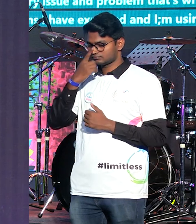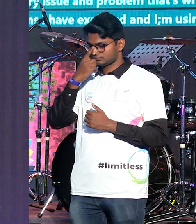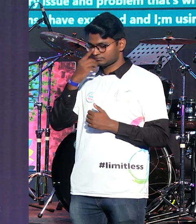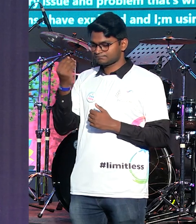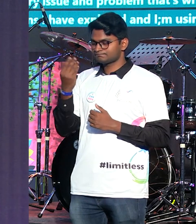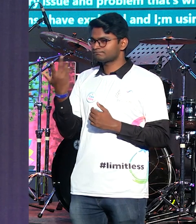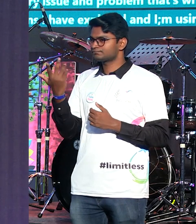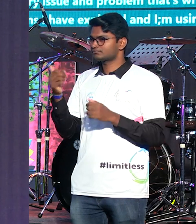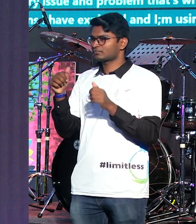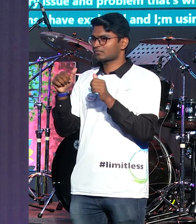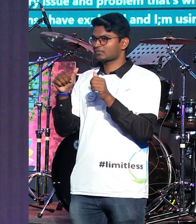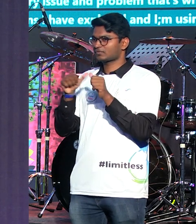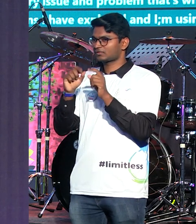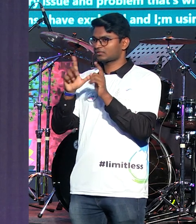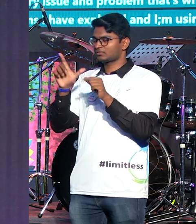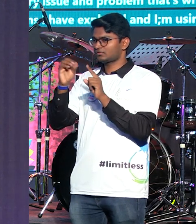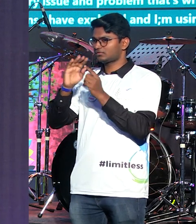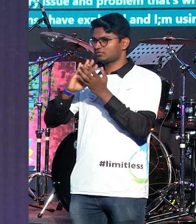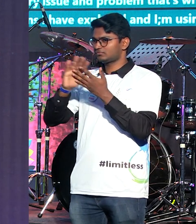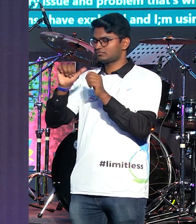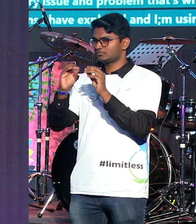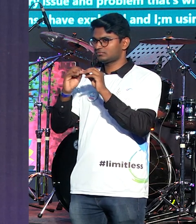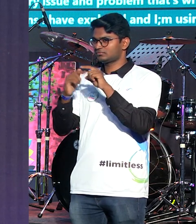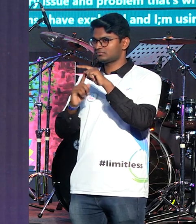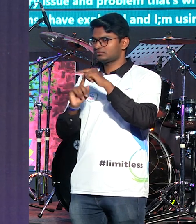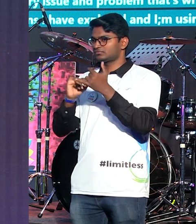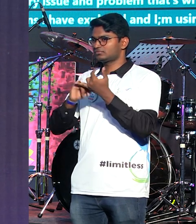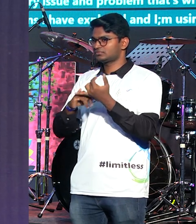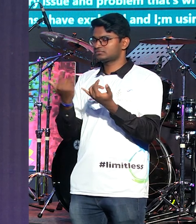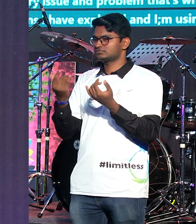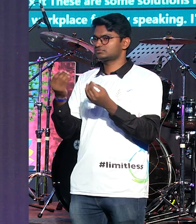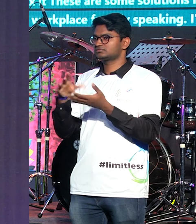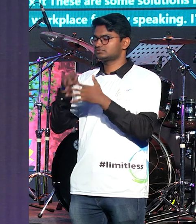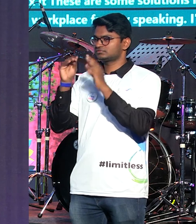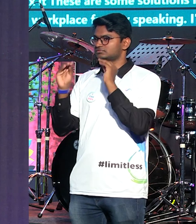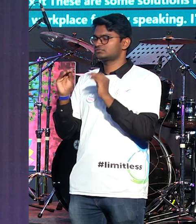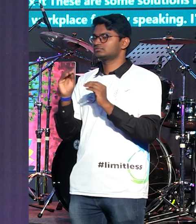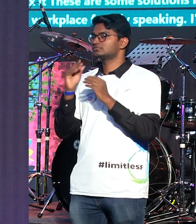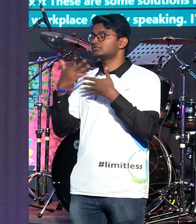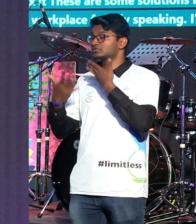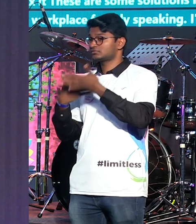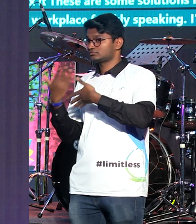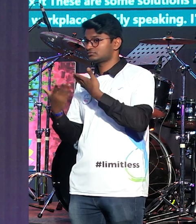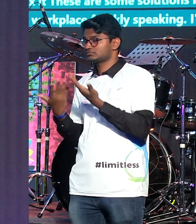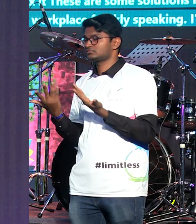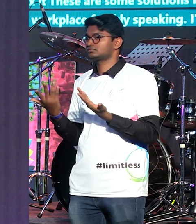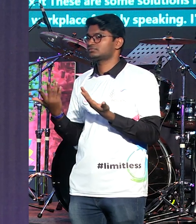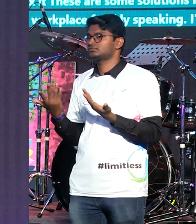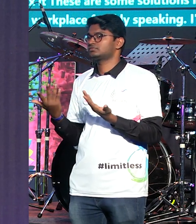studies, so I would also volunteer to teach